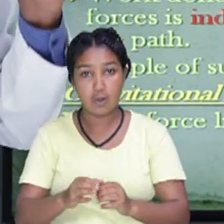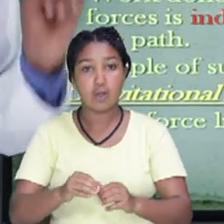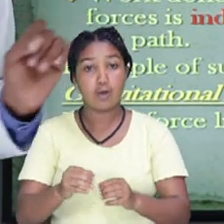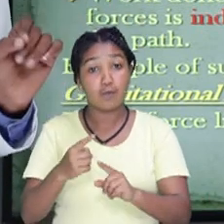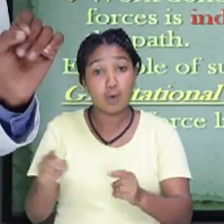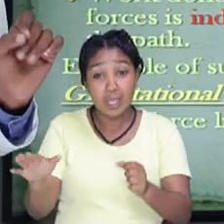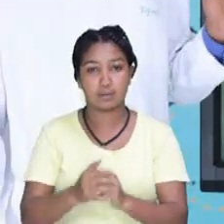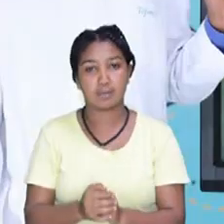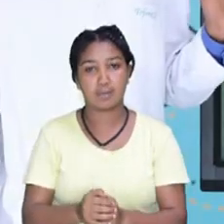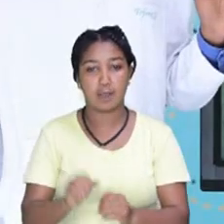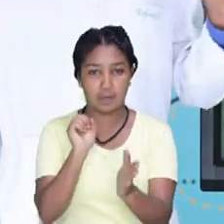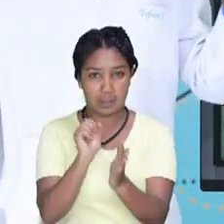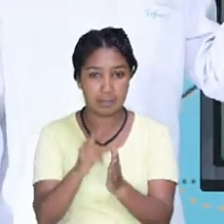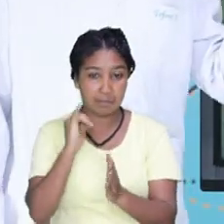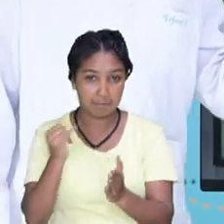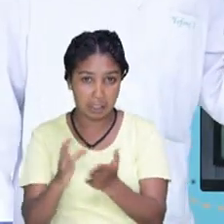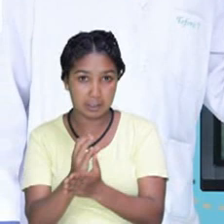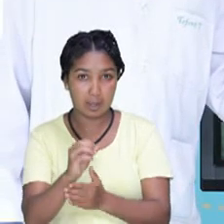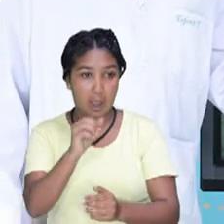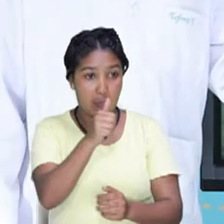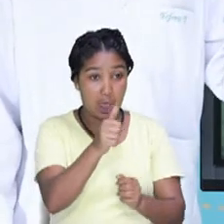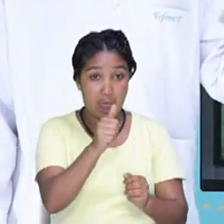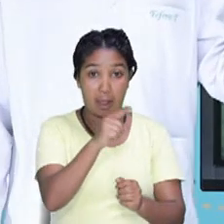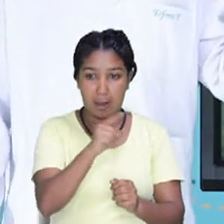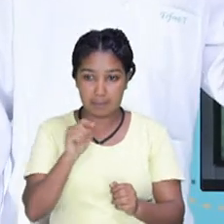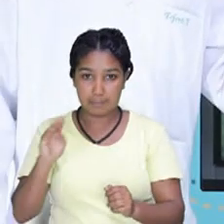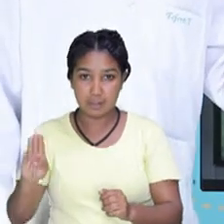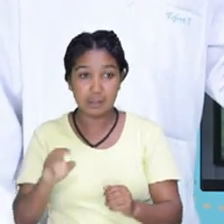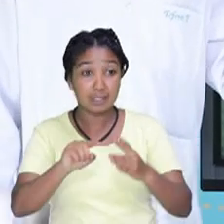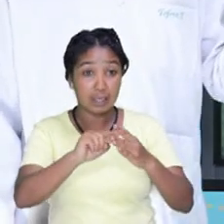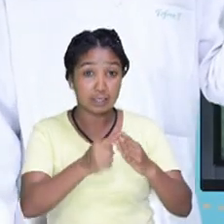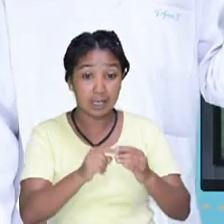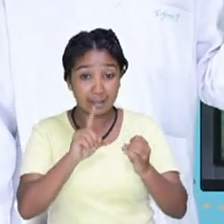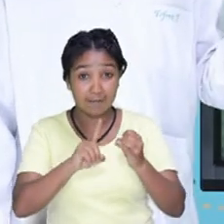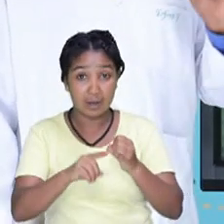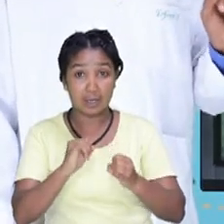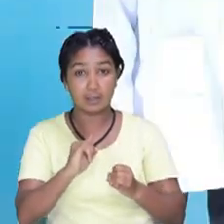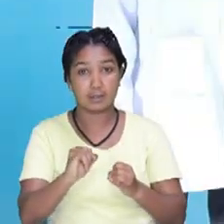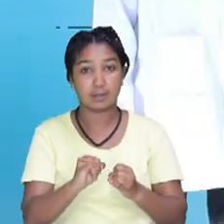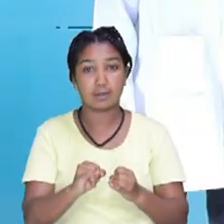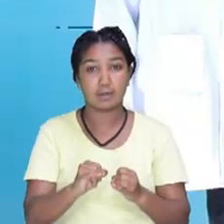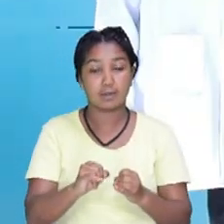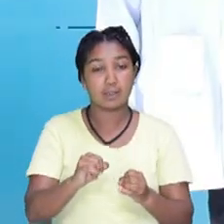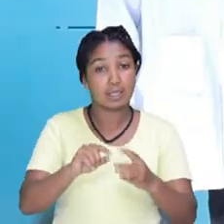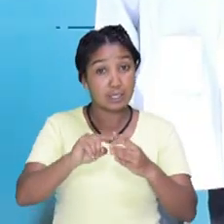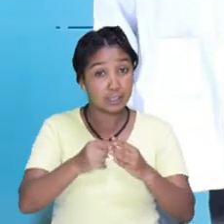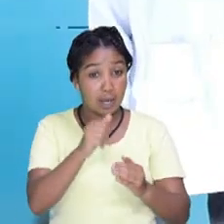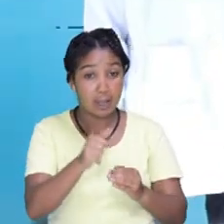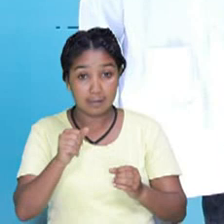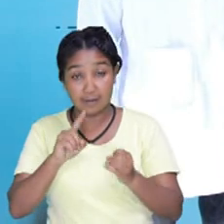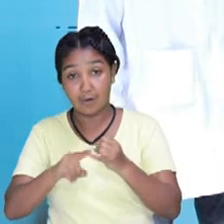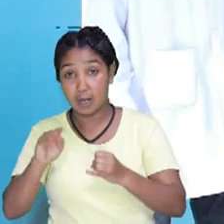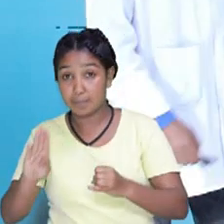for a complete path. For example, if you take point A and B, the initial point and the final point, as the initial point A